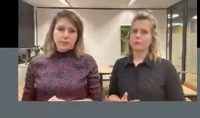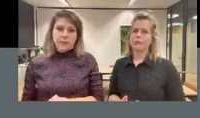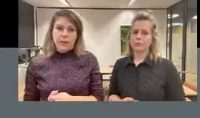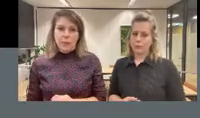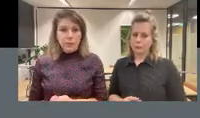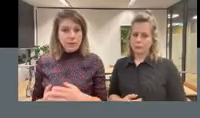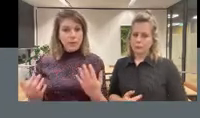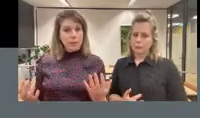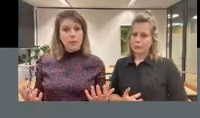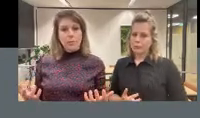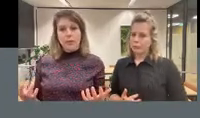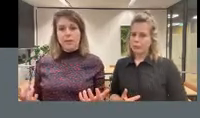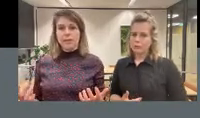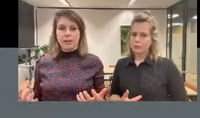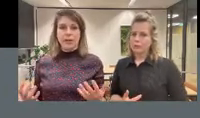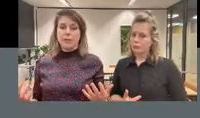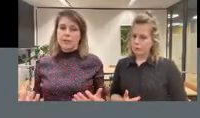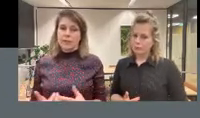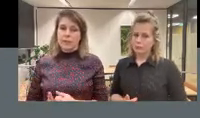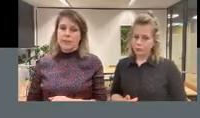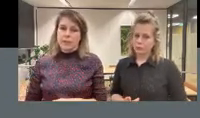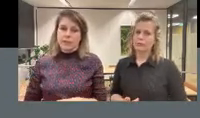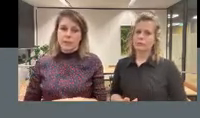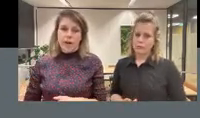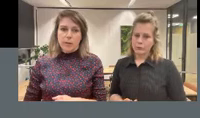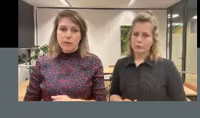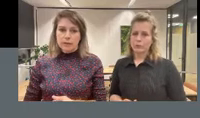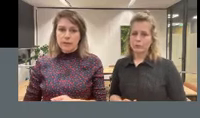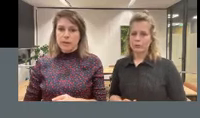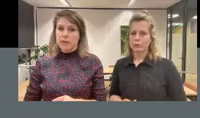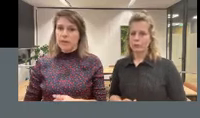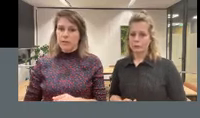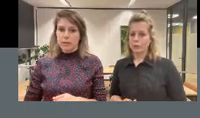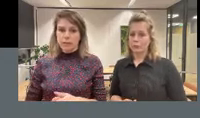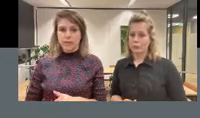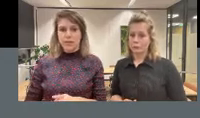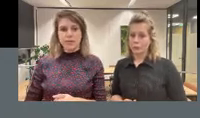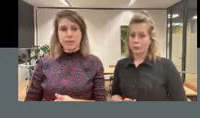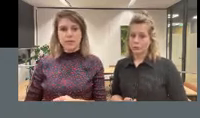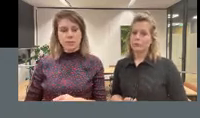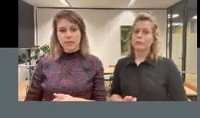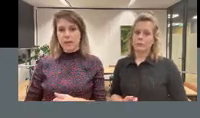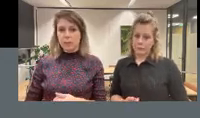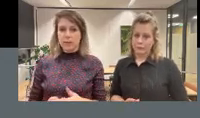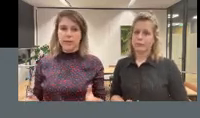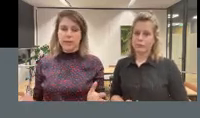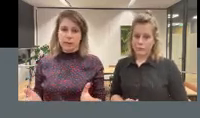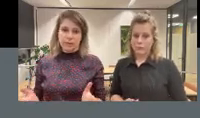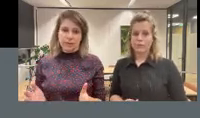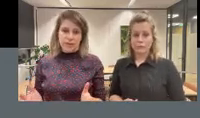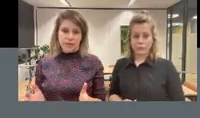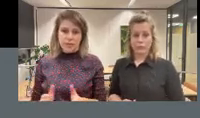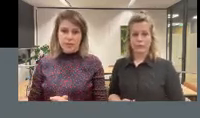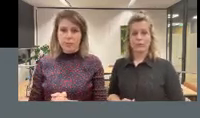rates. Possible because there are fewer interfering variables that may play a role, such as reduced time between